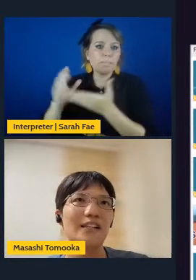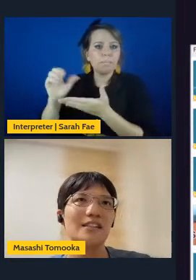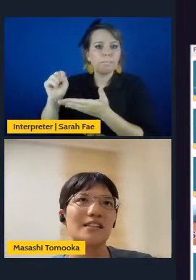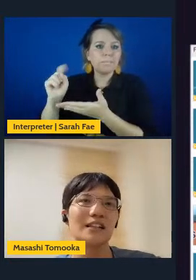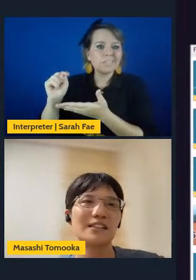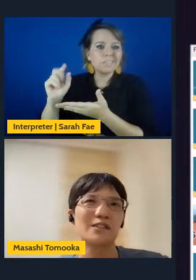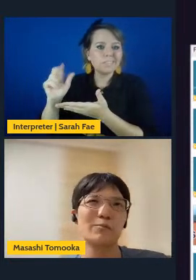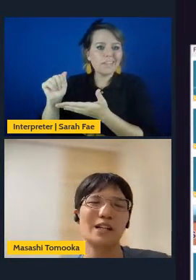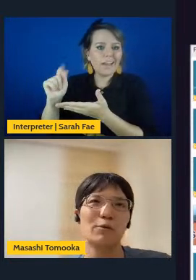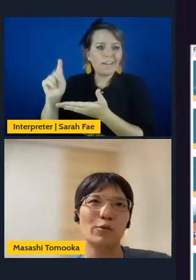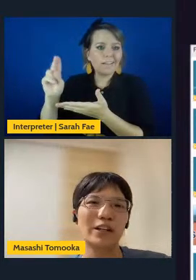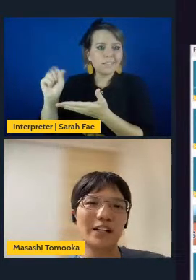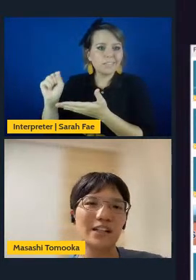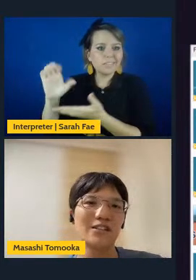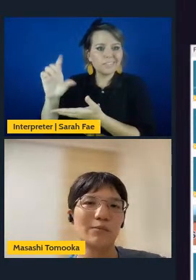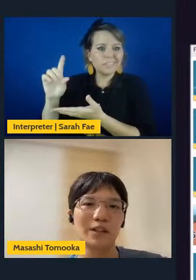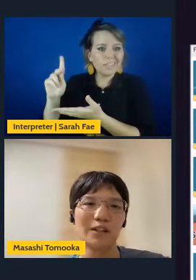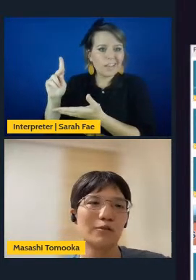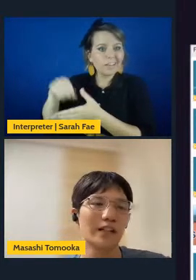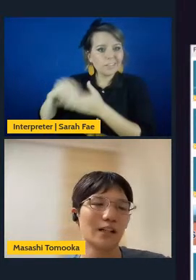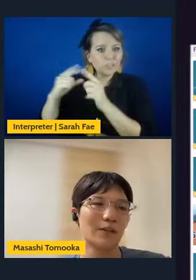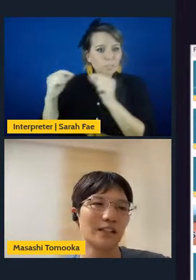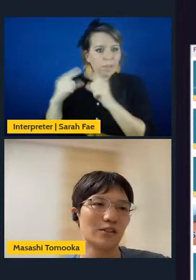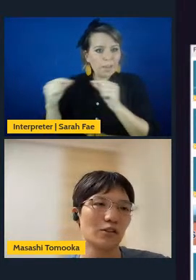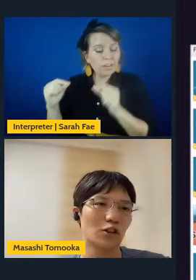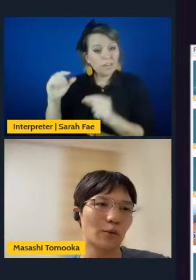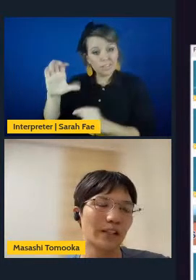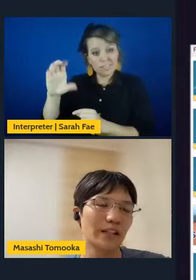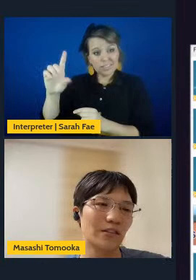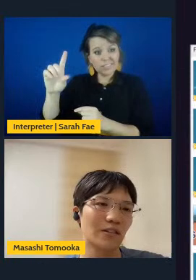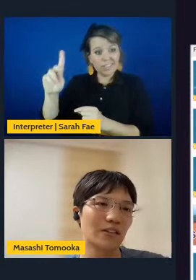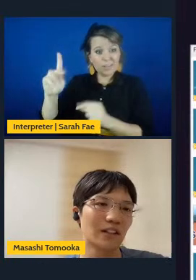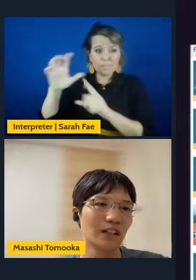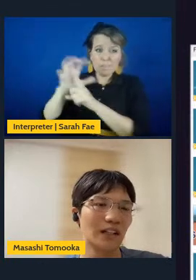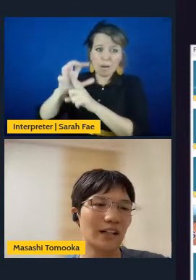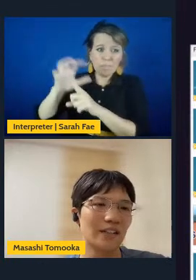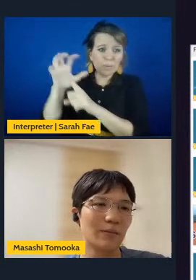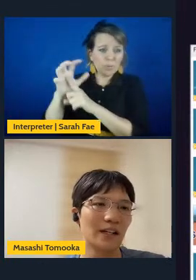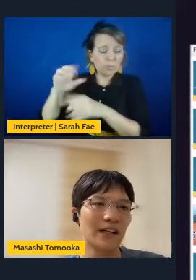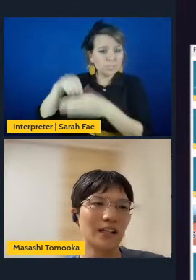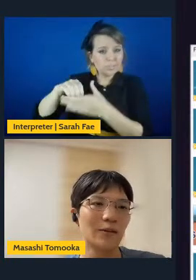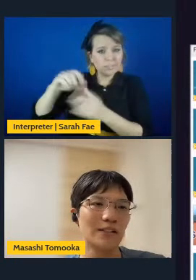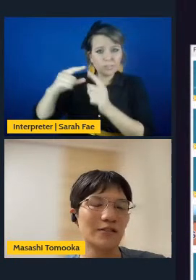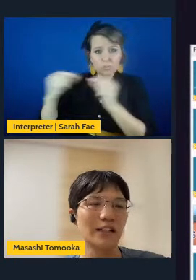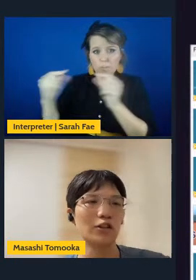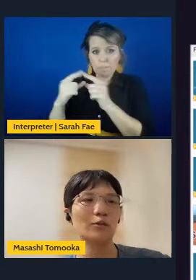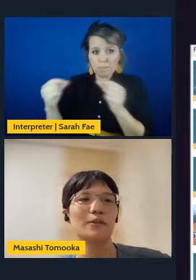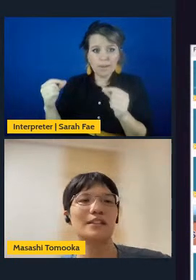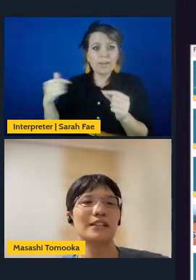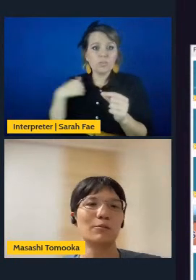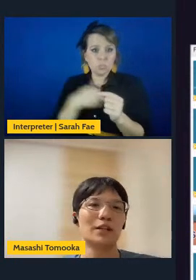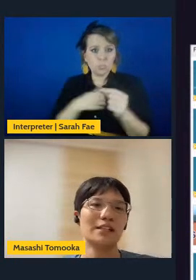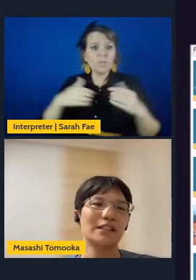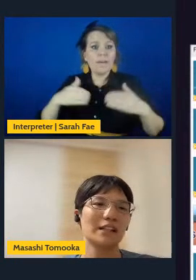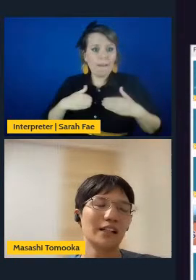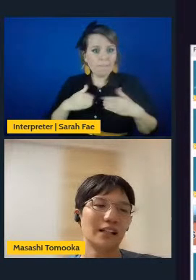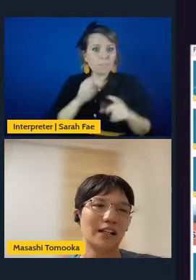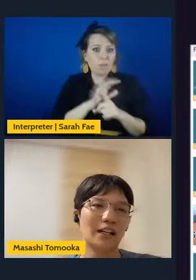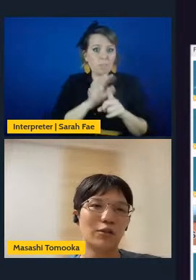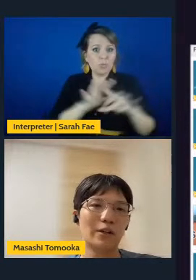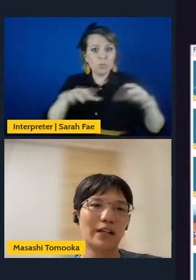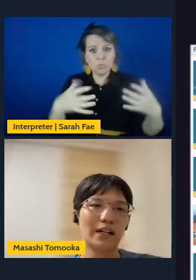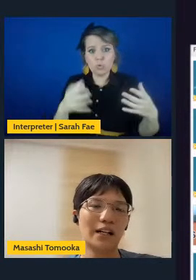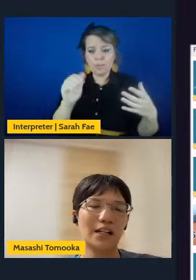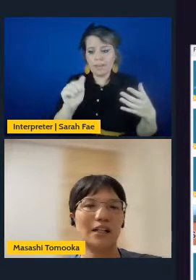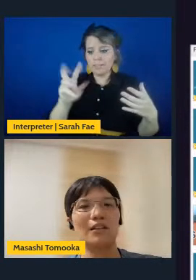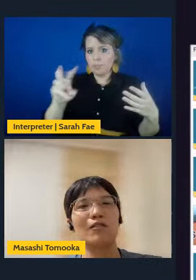CDK is super popular in Japan. We have a strong community called Japan AWS User Group, CDK branch.